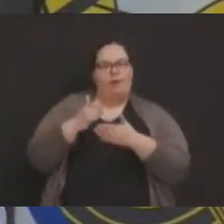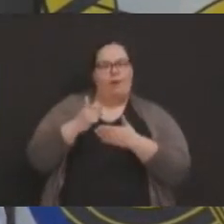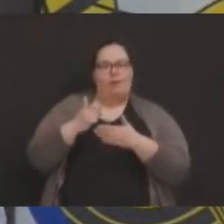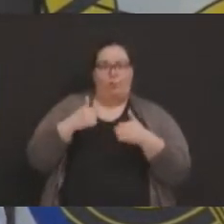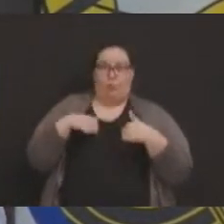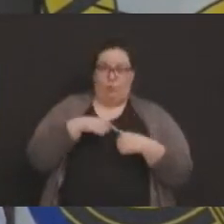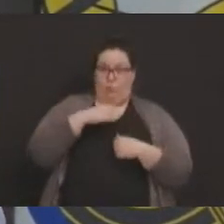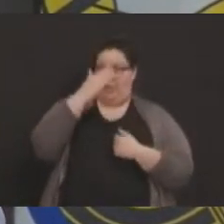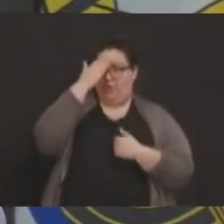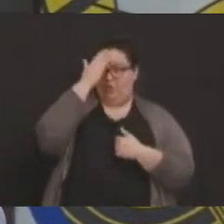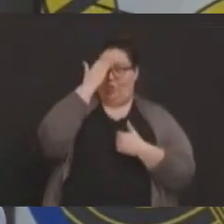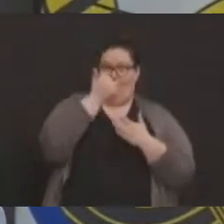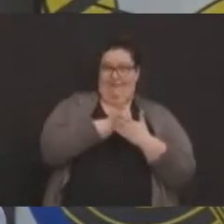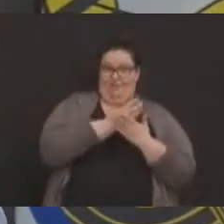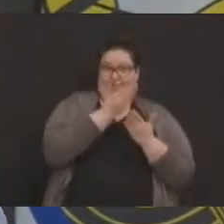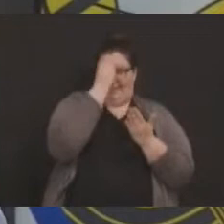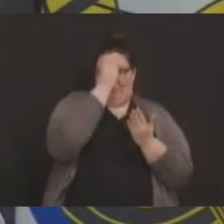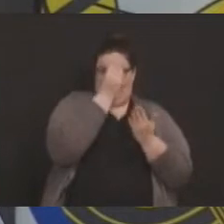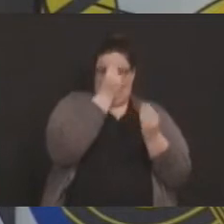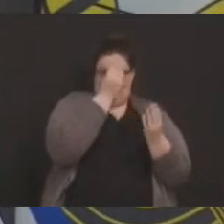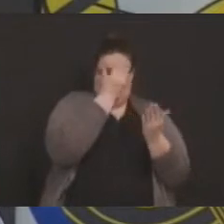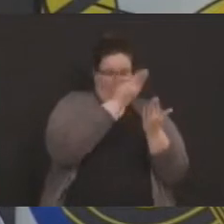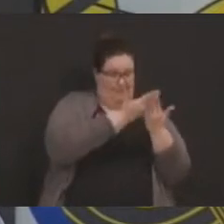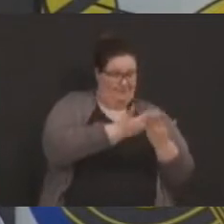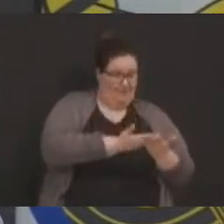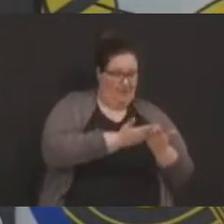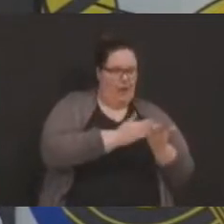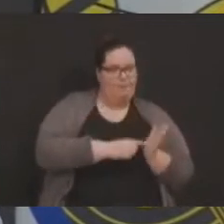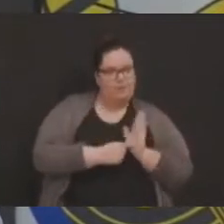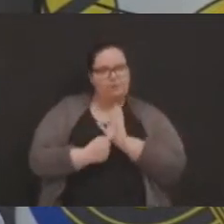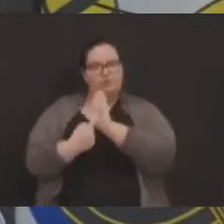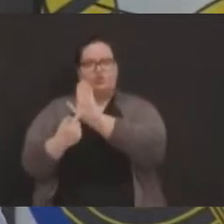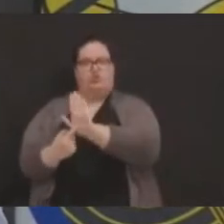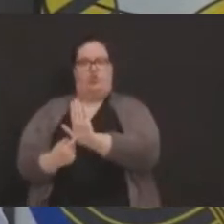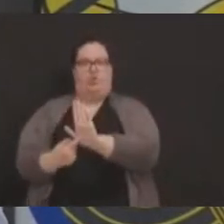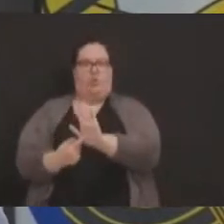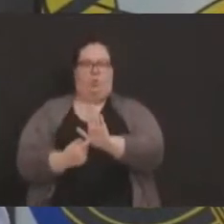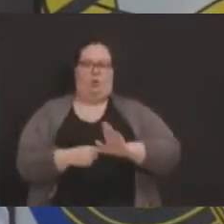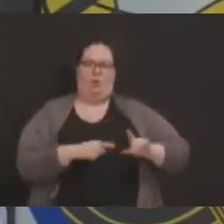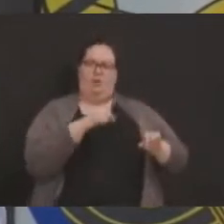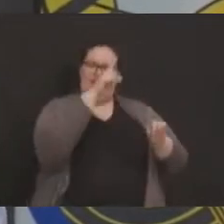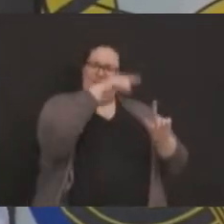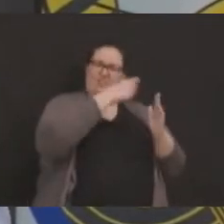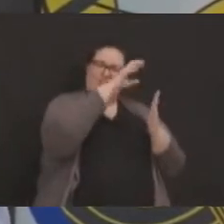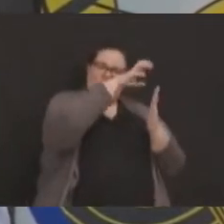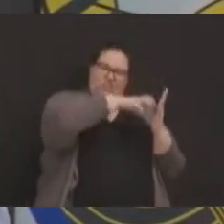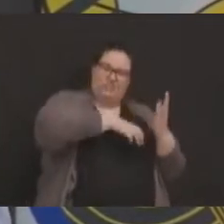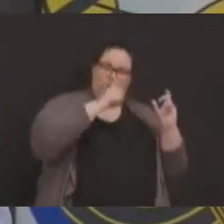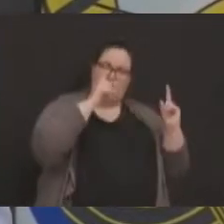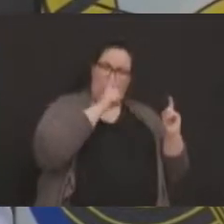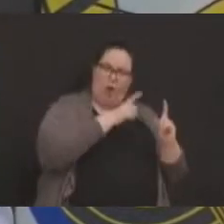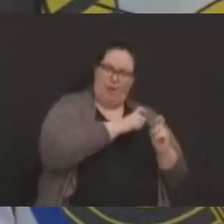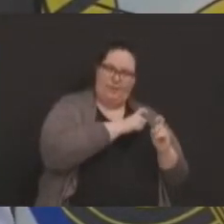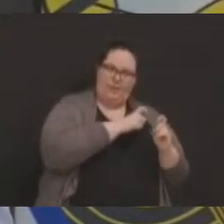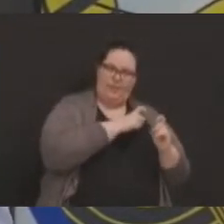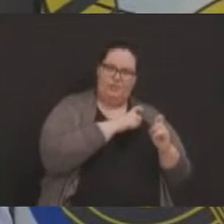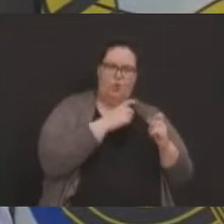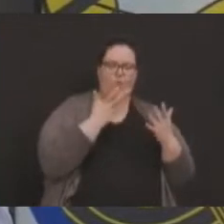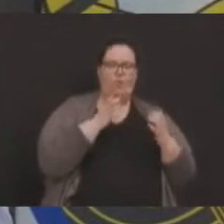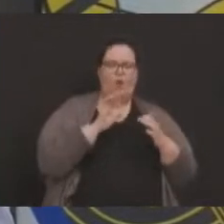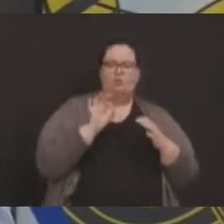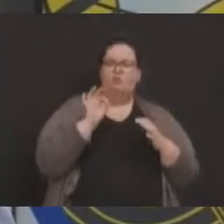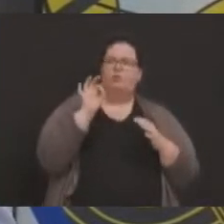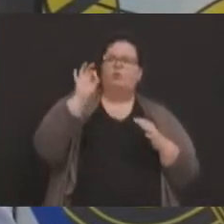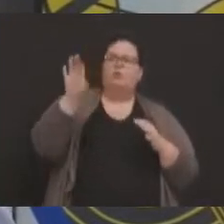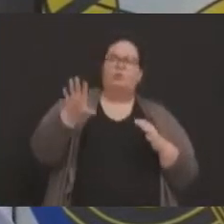digestible bites for people and without giving away too much with respect to confidentiality. So there are way more details that